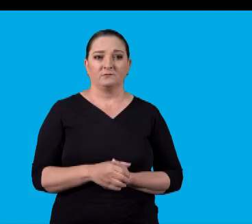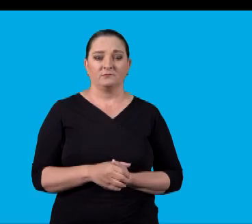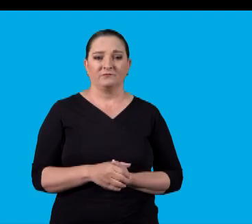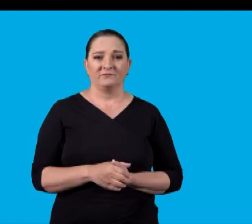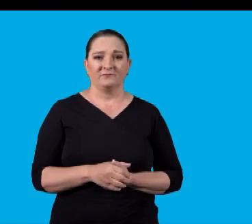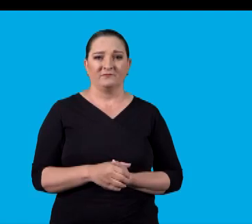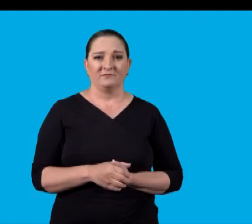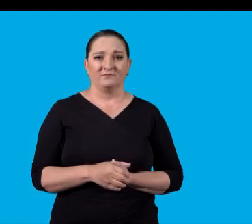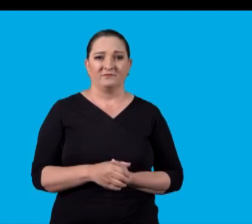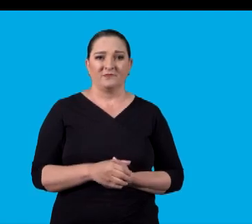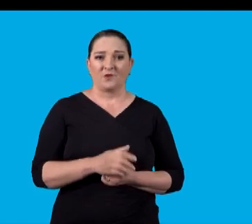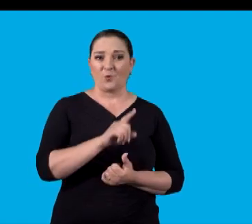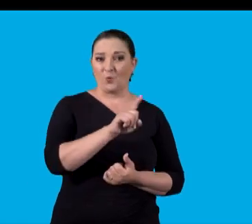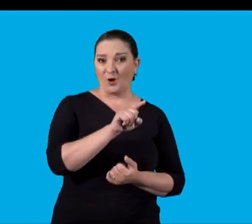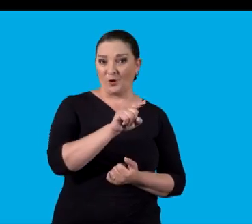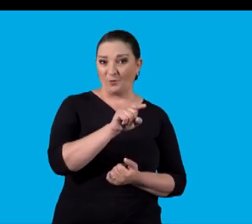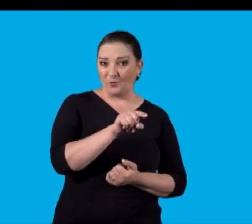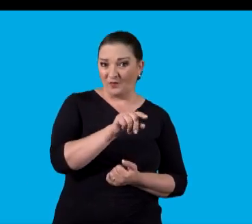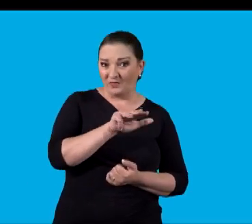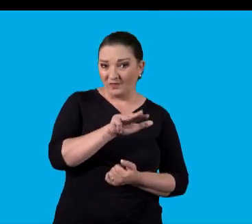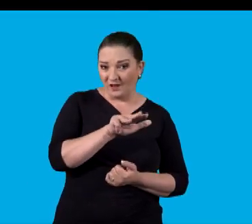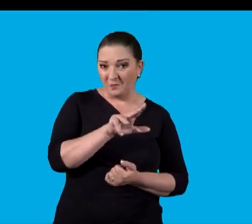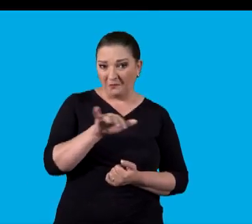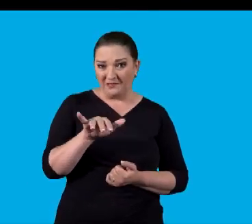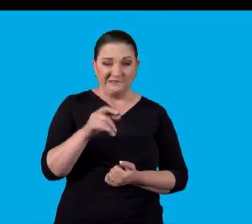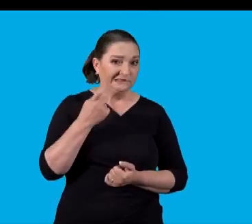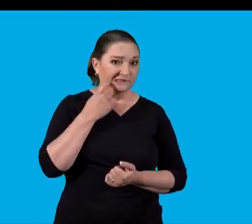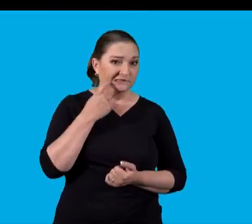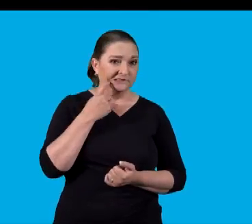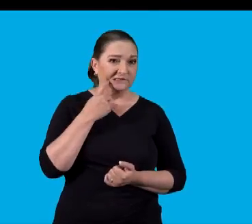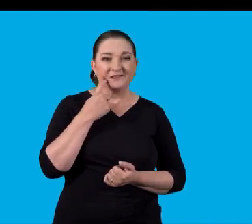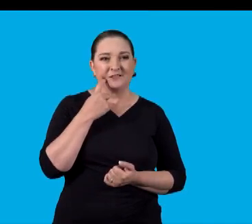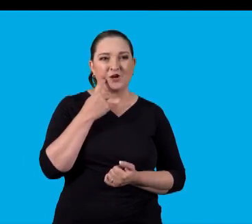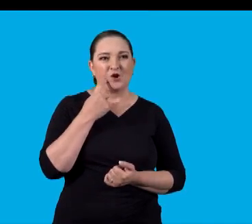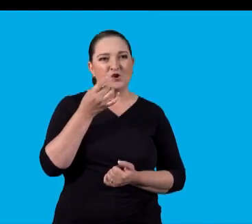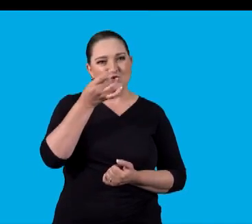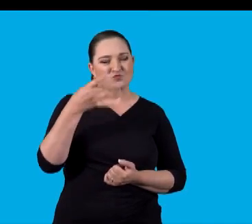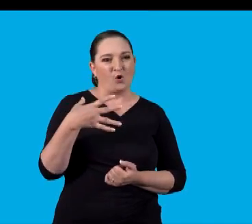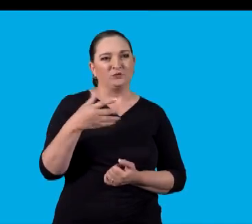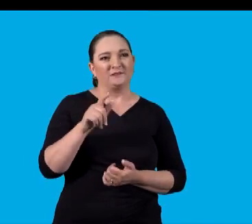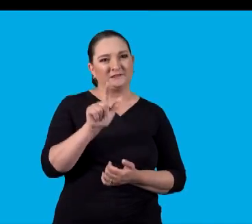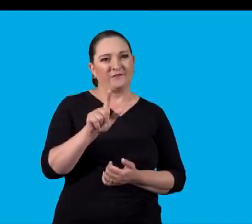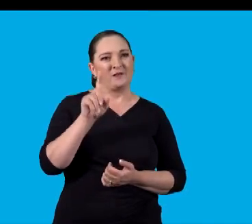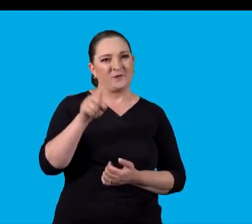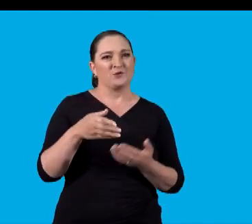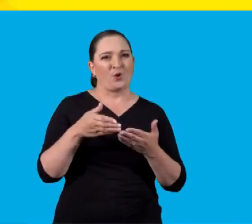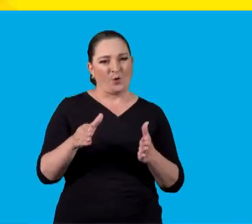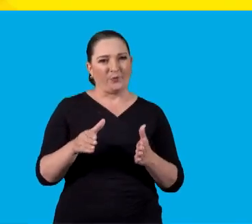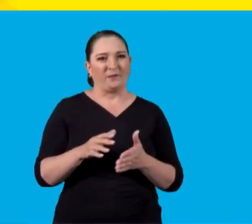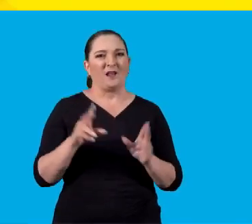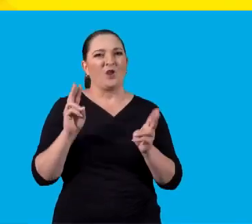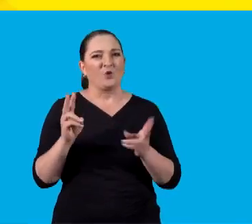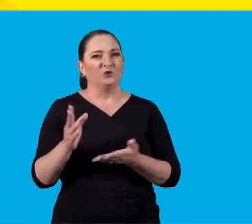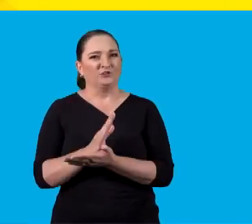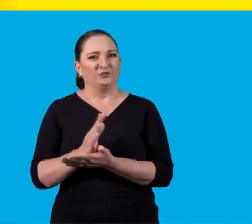going to find it easy to get this 1.9 million if you had not opened note number 7, which is your ordinary share capital. So at